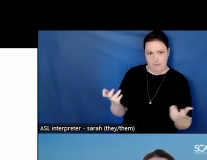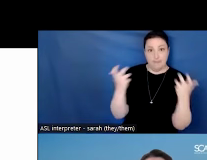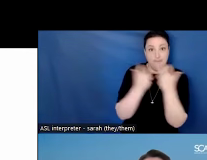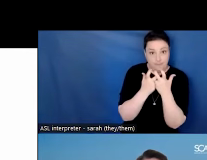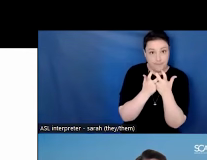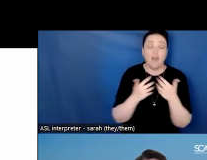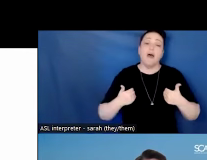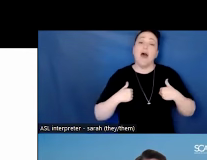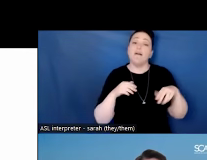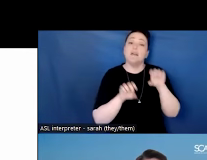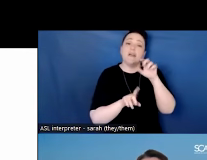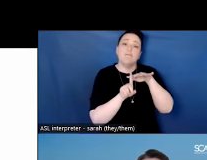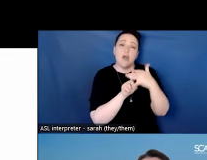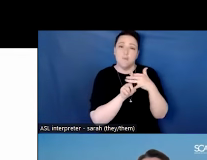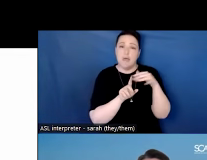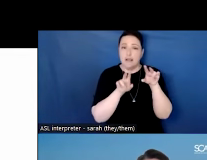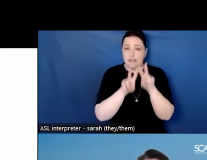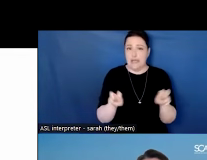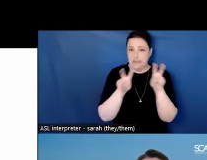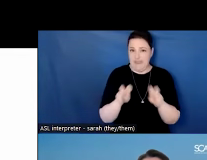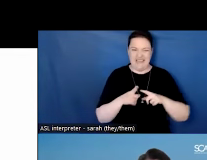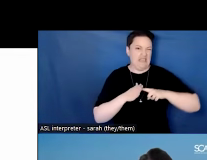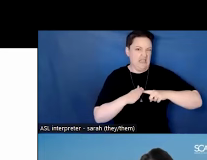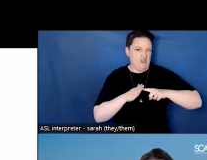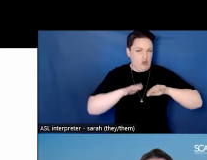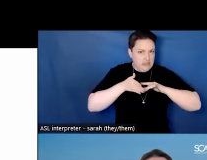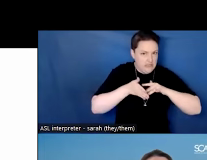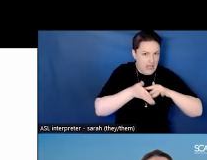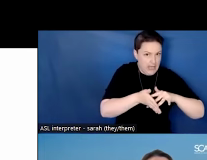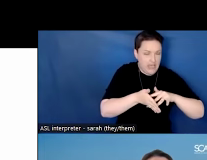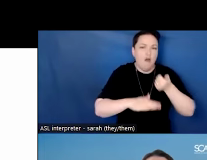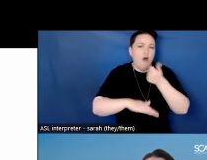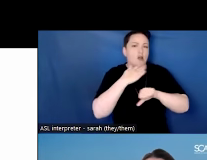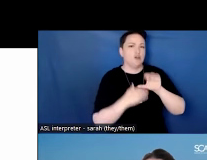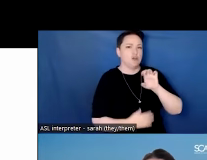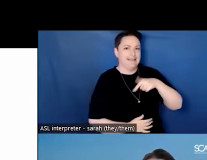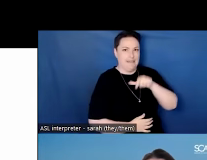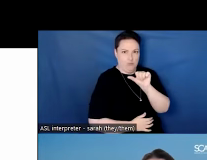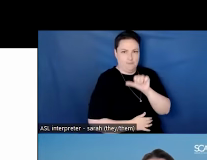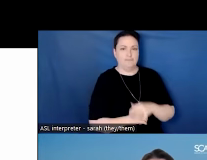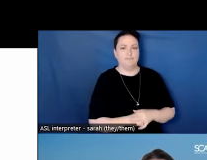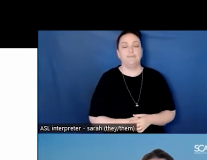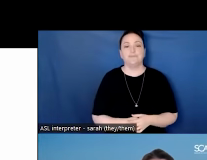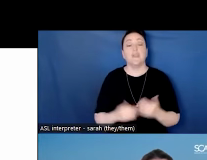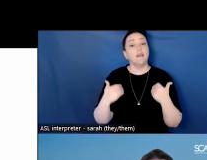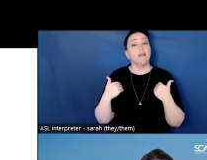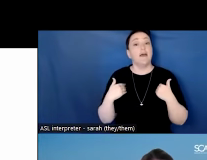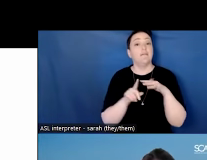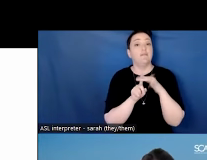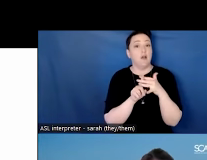assessment, which is the initial study under CEQA. We also have environmental